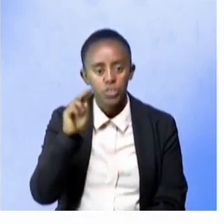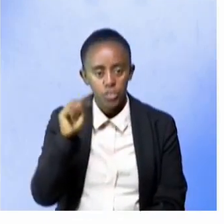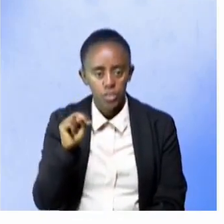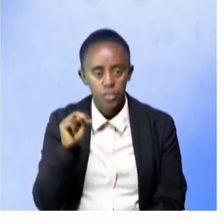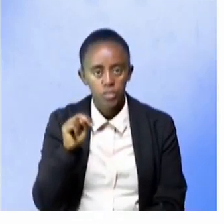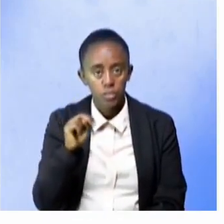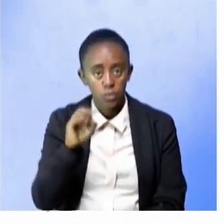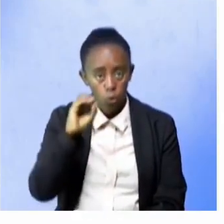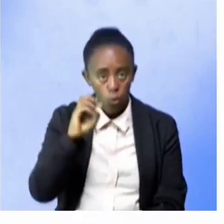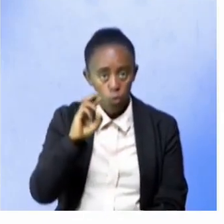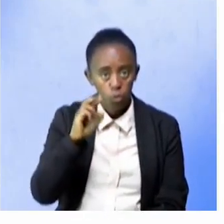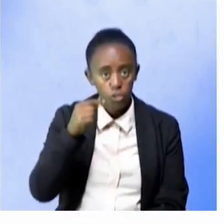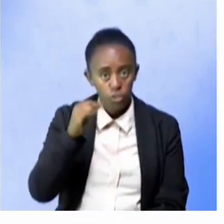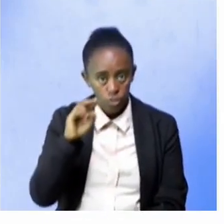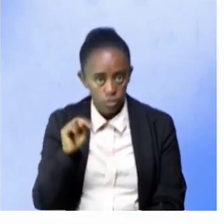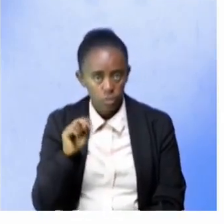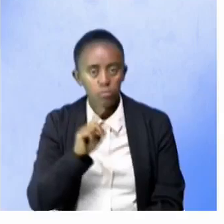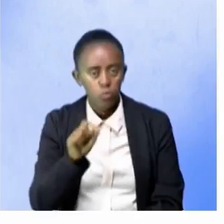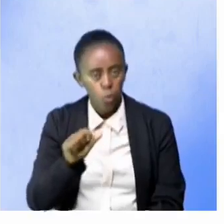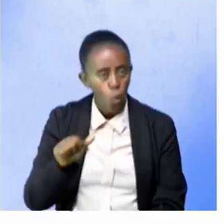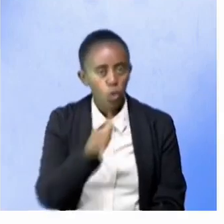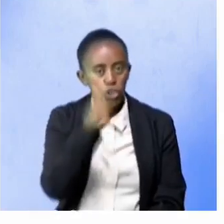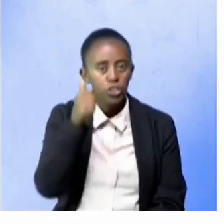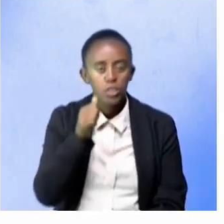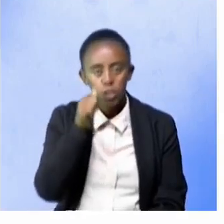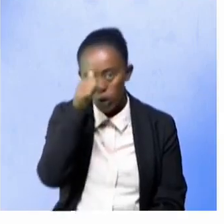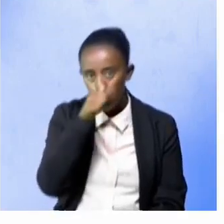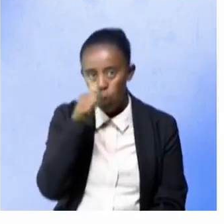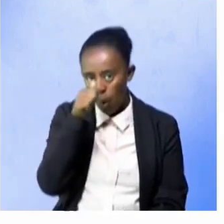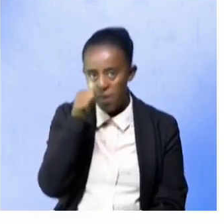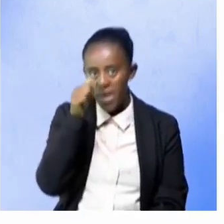origin, Ethiopian.